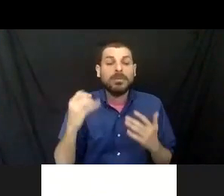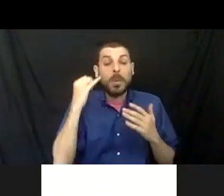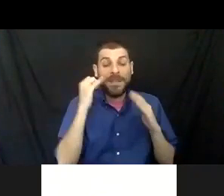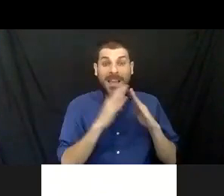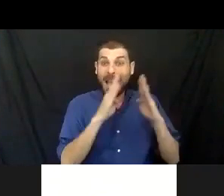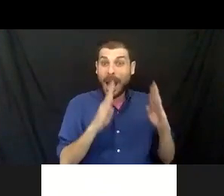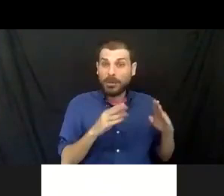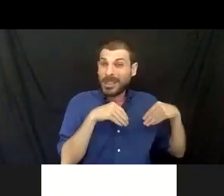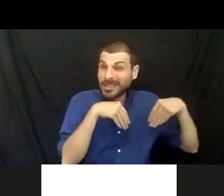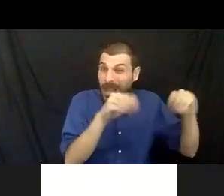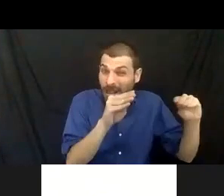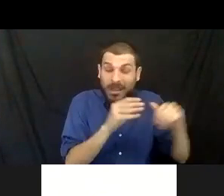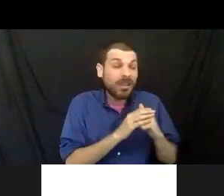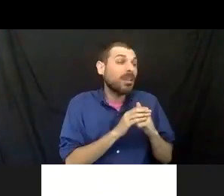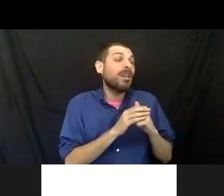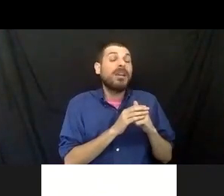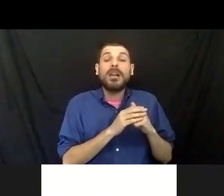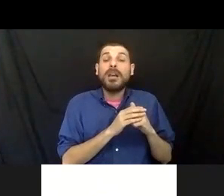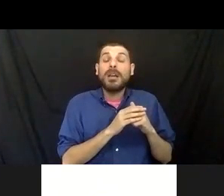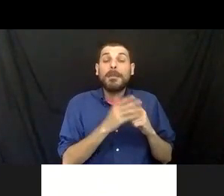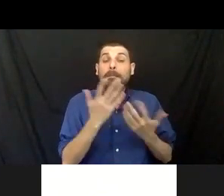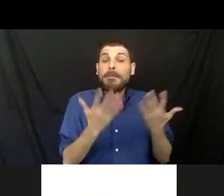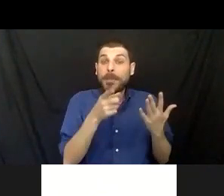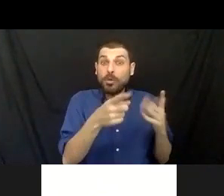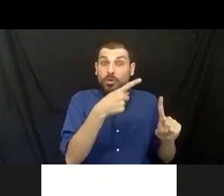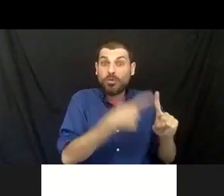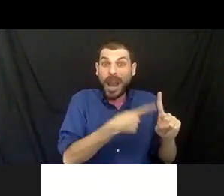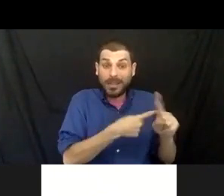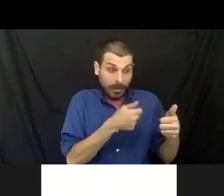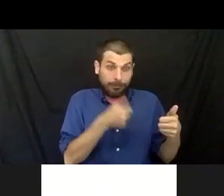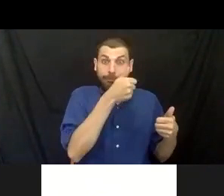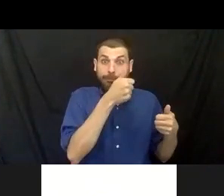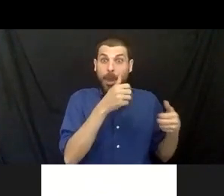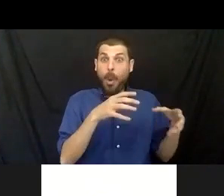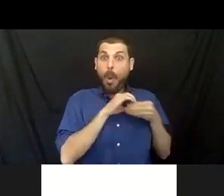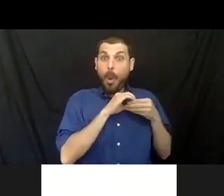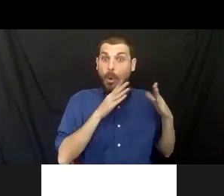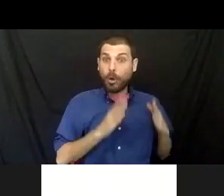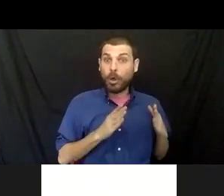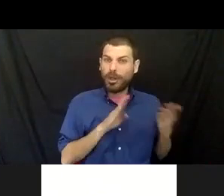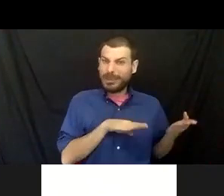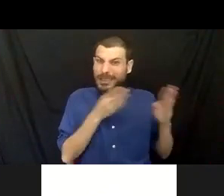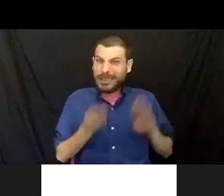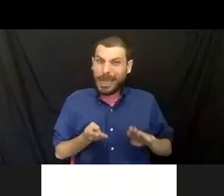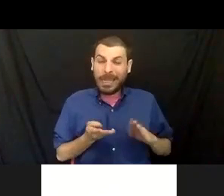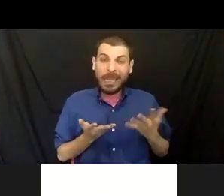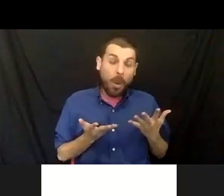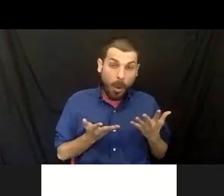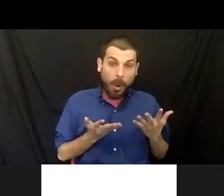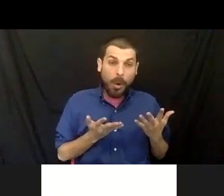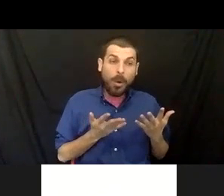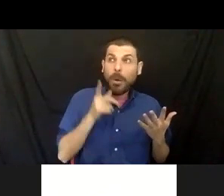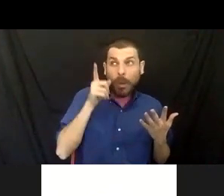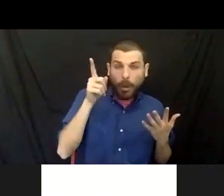the homeowner dies, or they aren't using it as their their